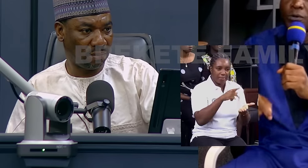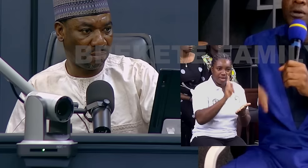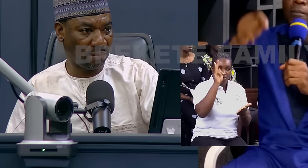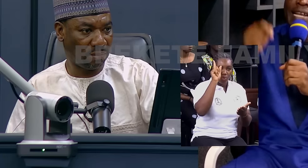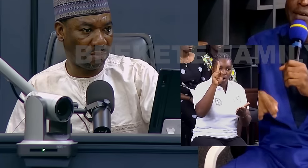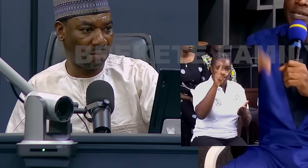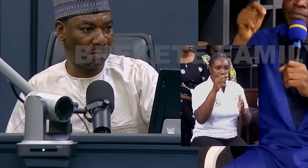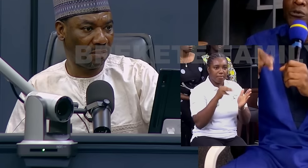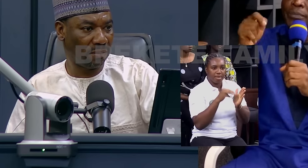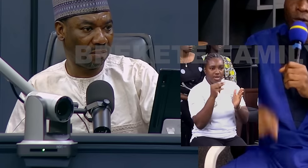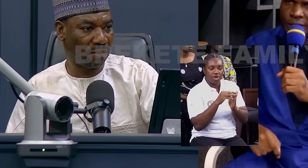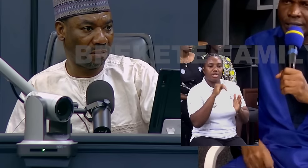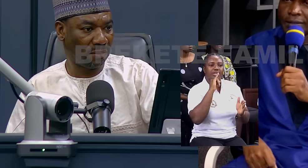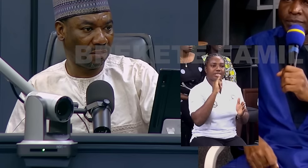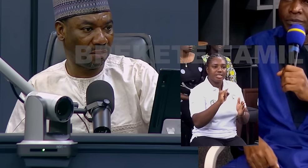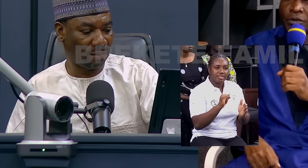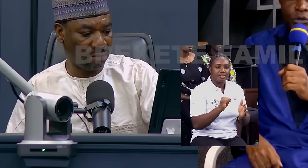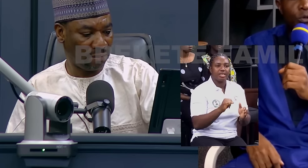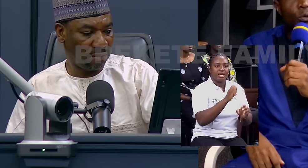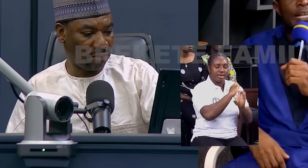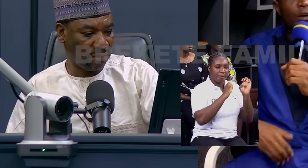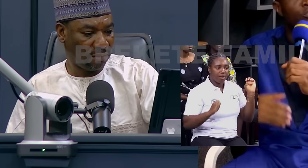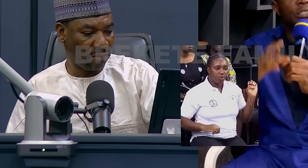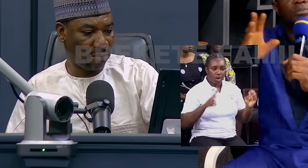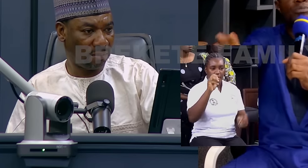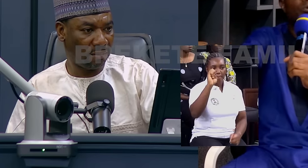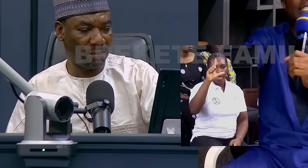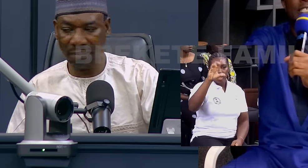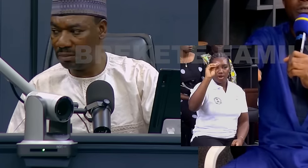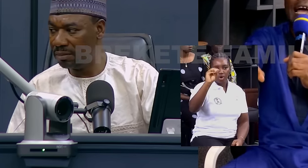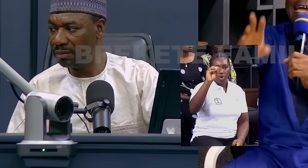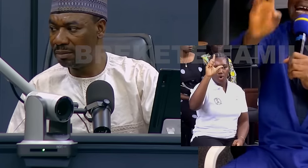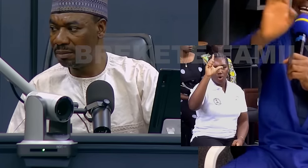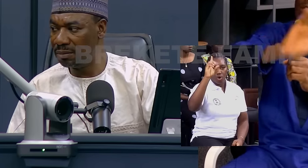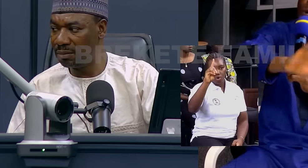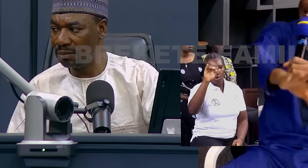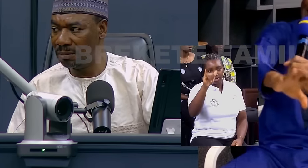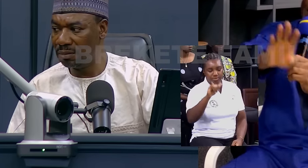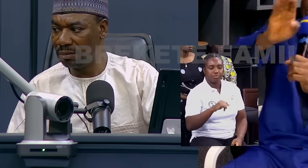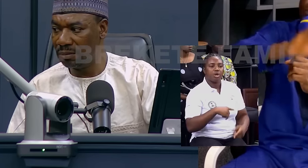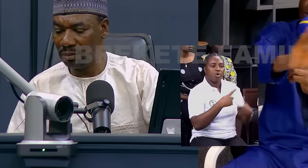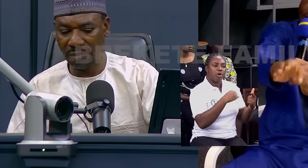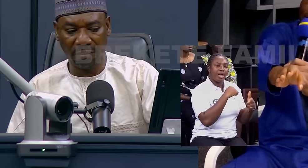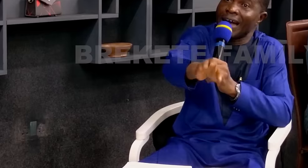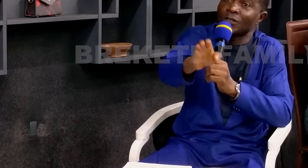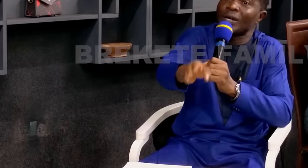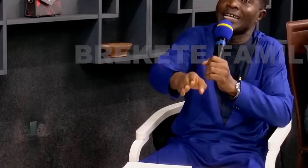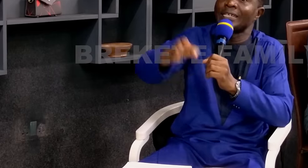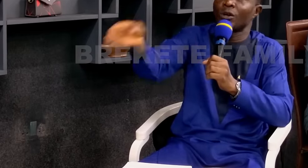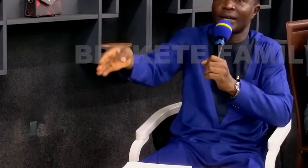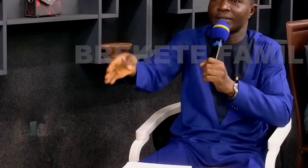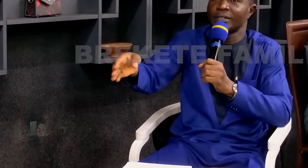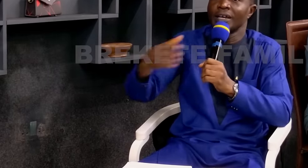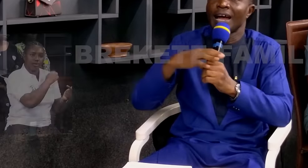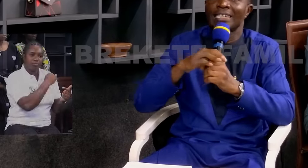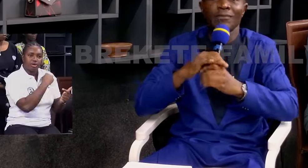Hospital by name Emmanuel Melody. So when I got to the police station, I educated the police as well as the